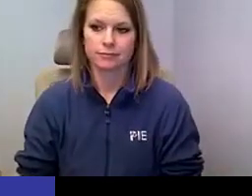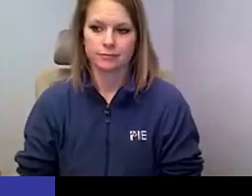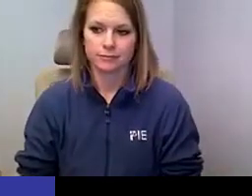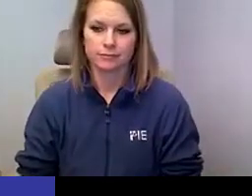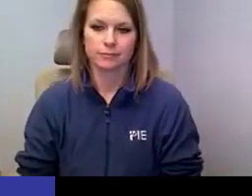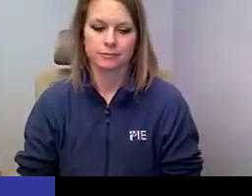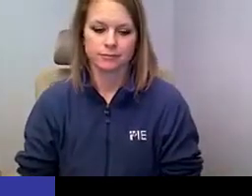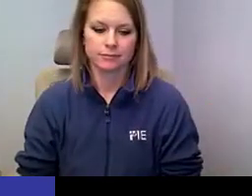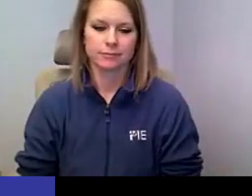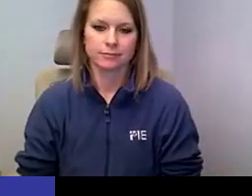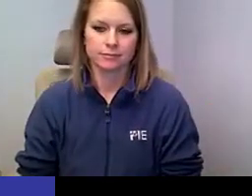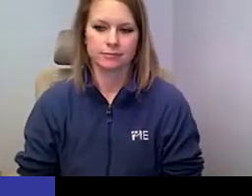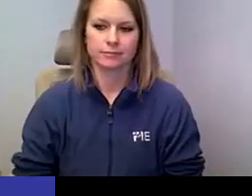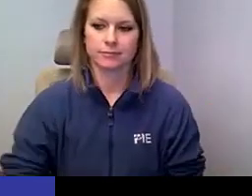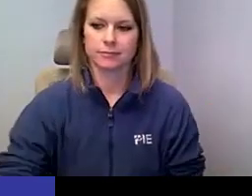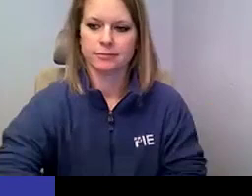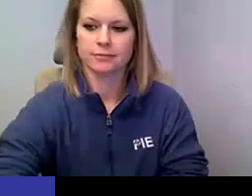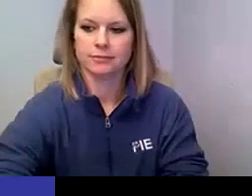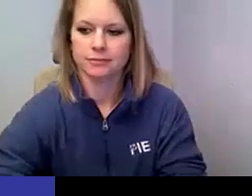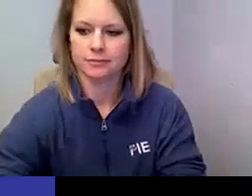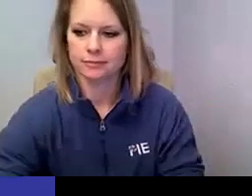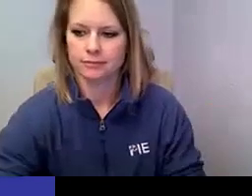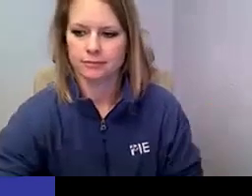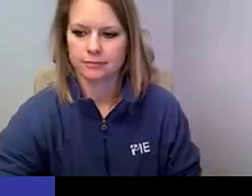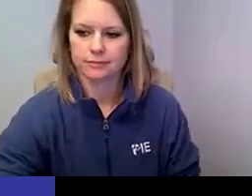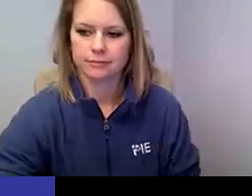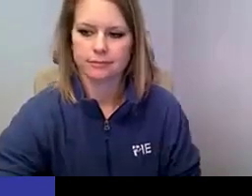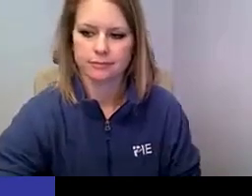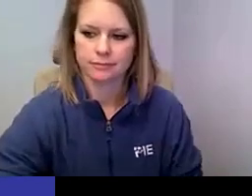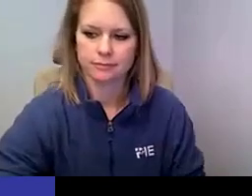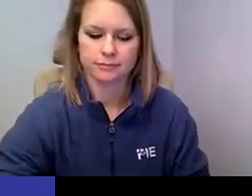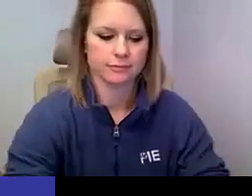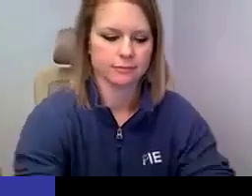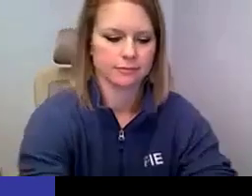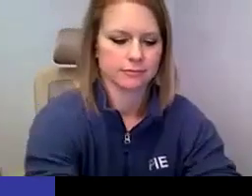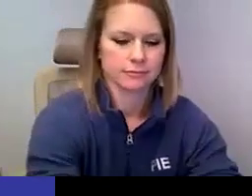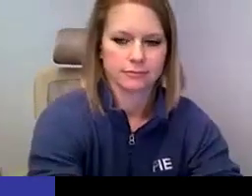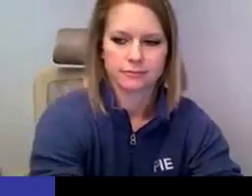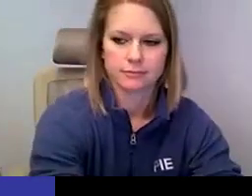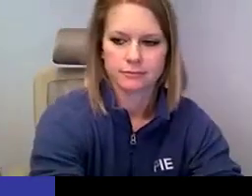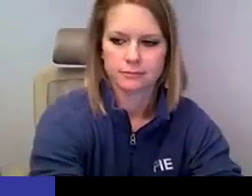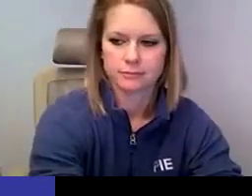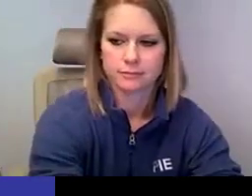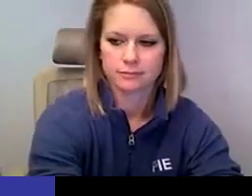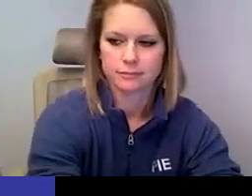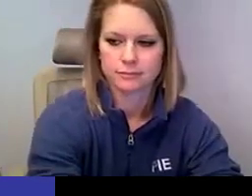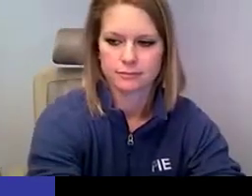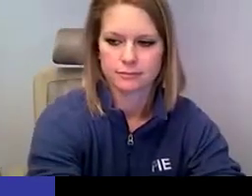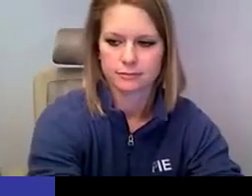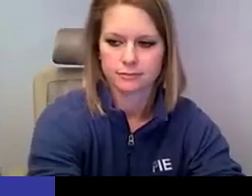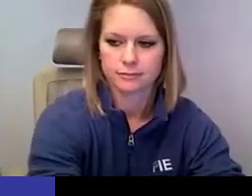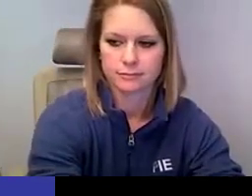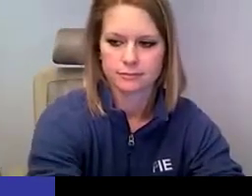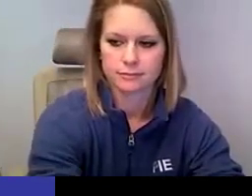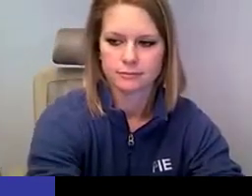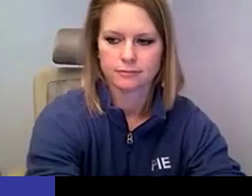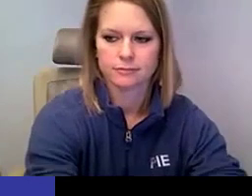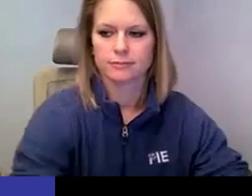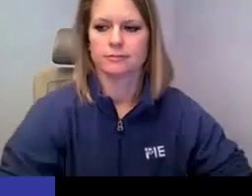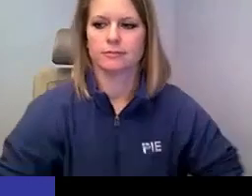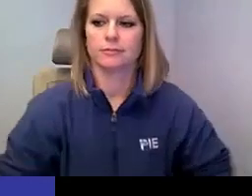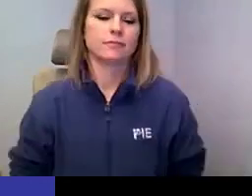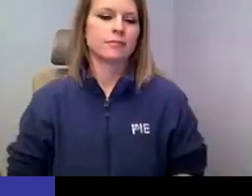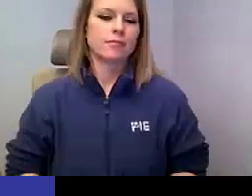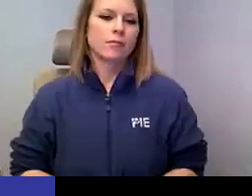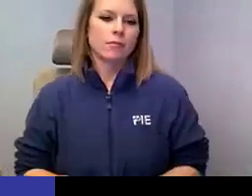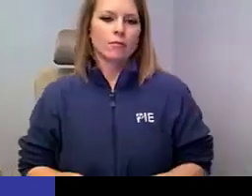And as promised, here are some things on the resources where you can get information on the standardization and normative